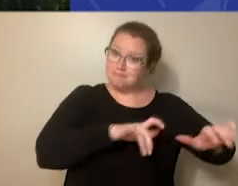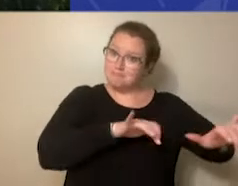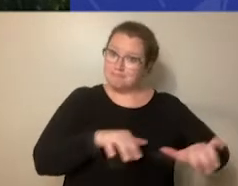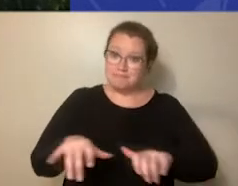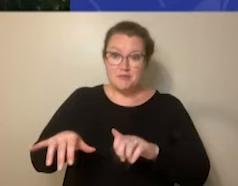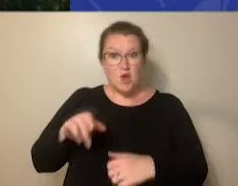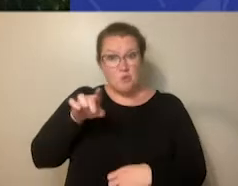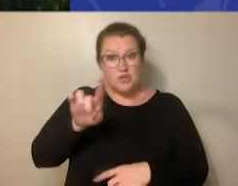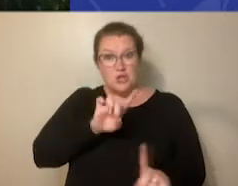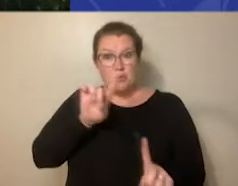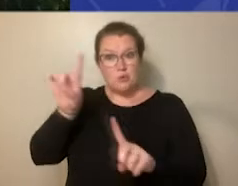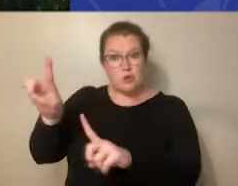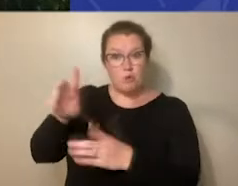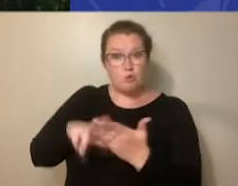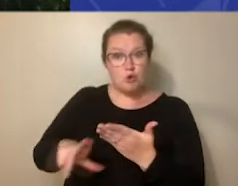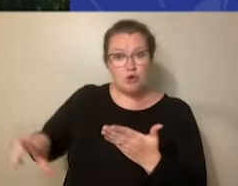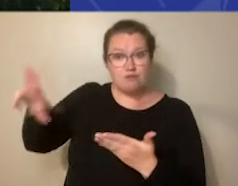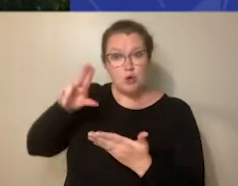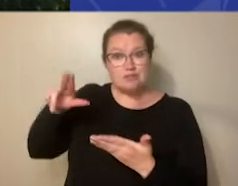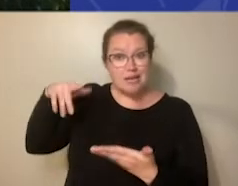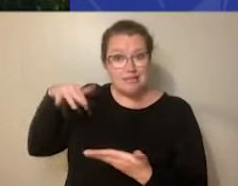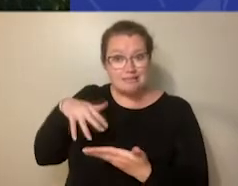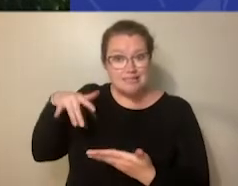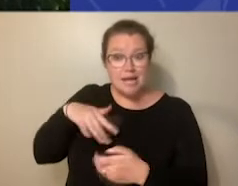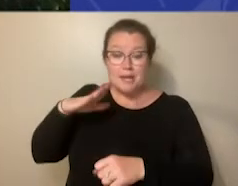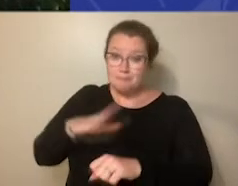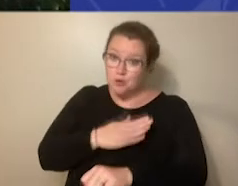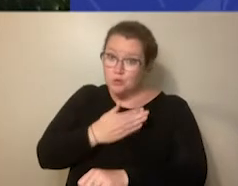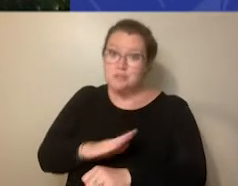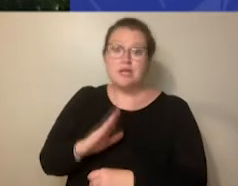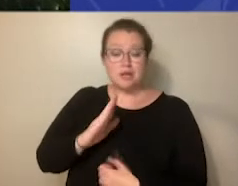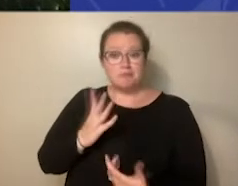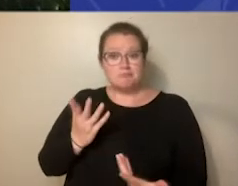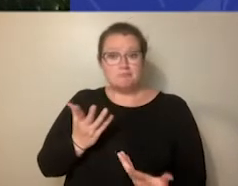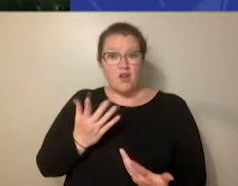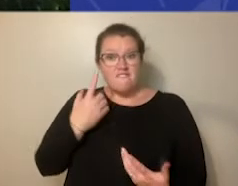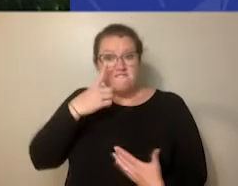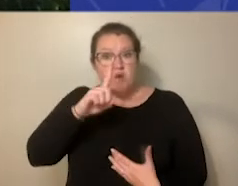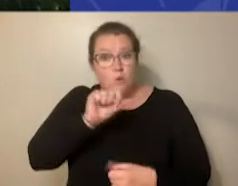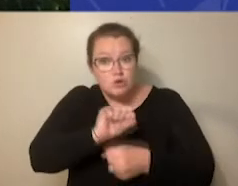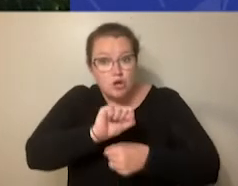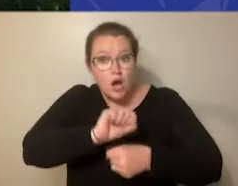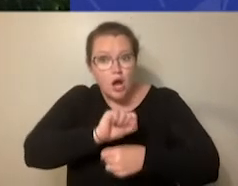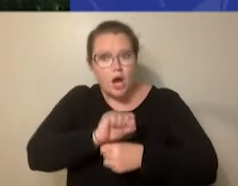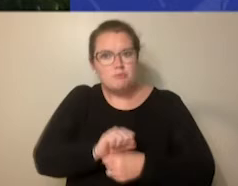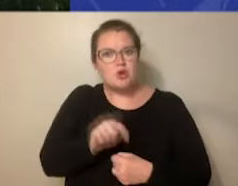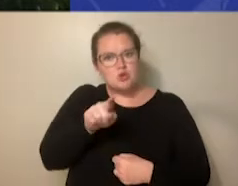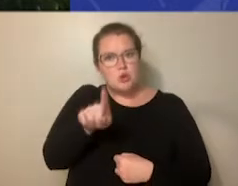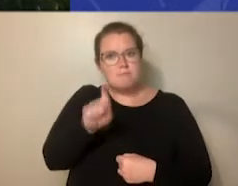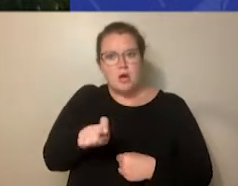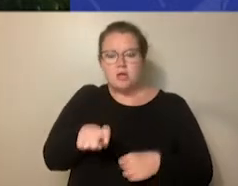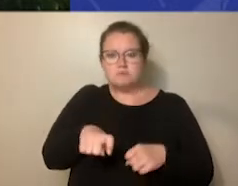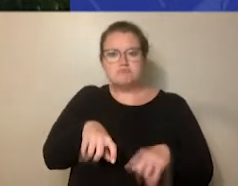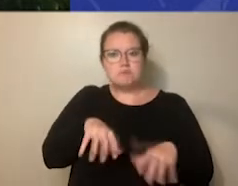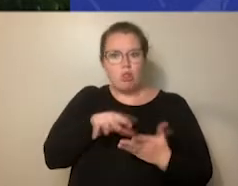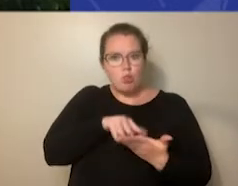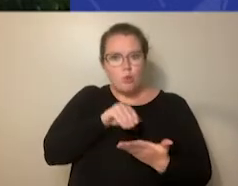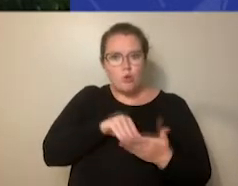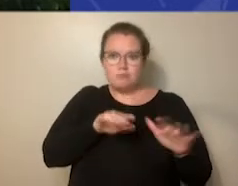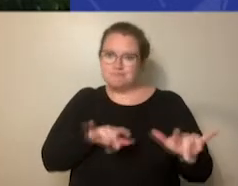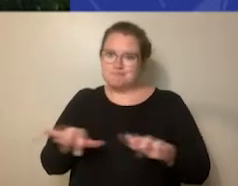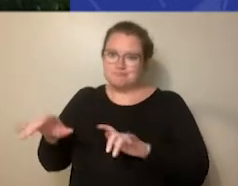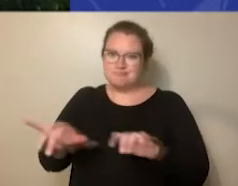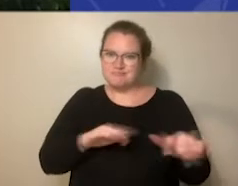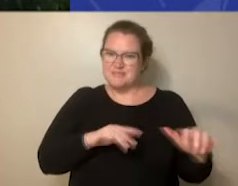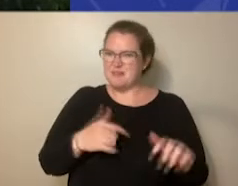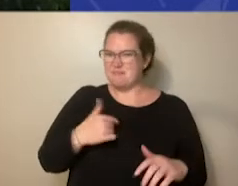to university and study music as a career, you're required to take piano lessons, which I'm not the world's